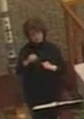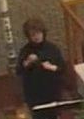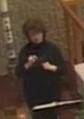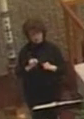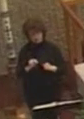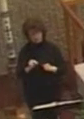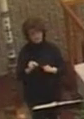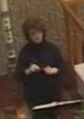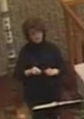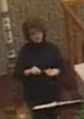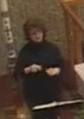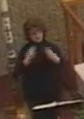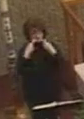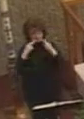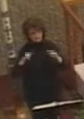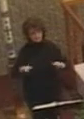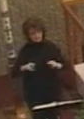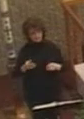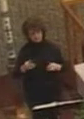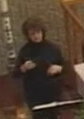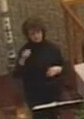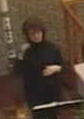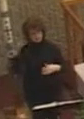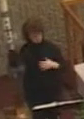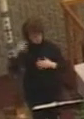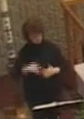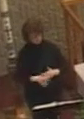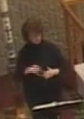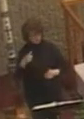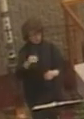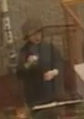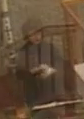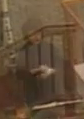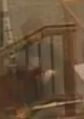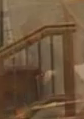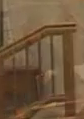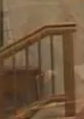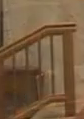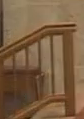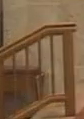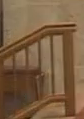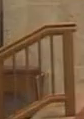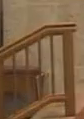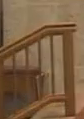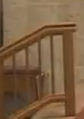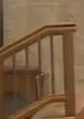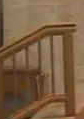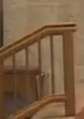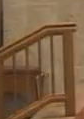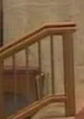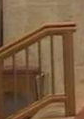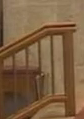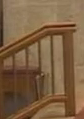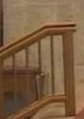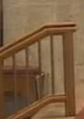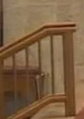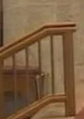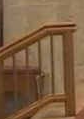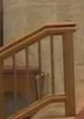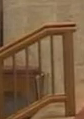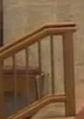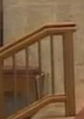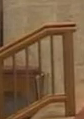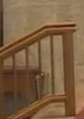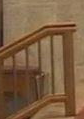Washington, you're immediately confronted by this incredible mosaic that sits way up above the